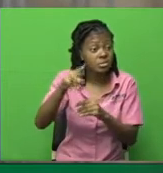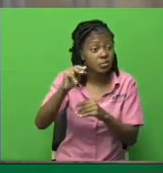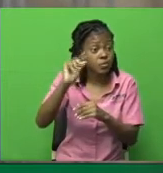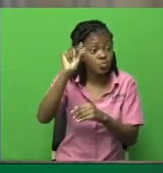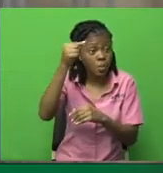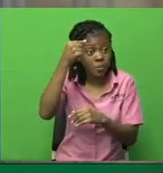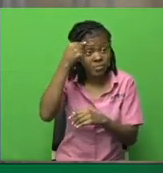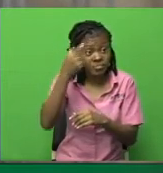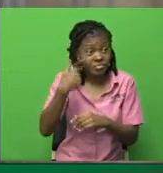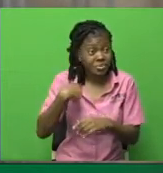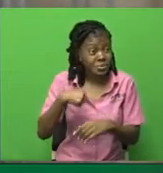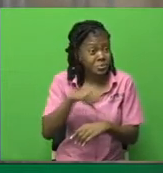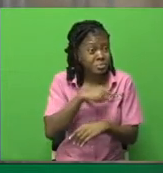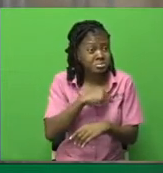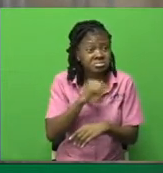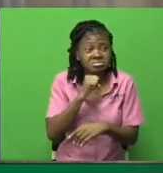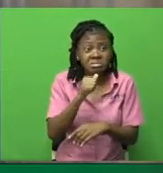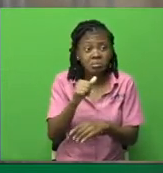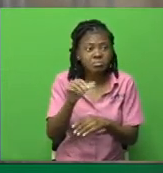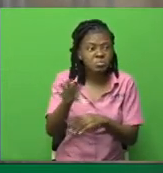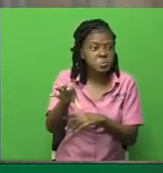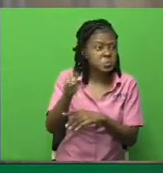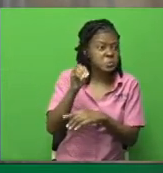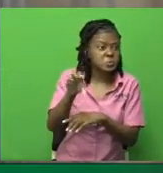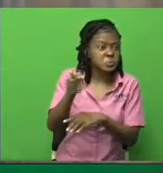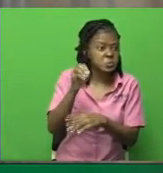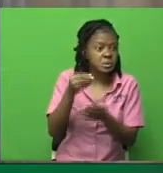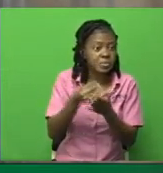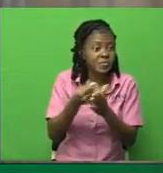withdrew a cent from the hsf